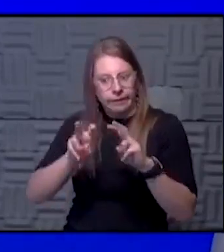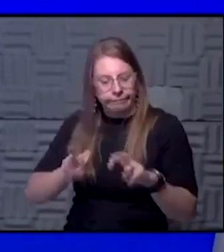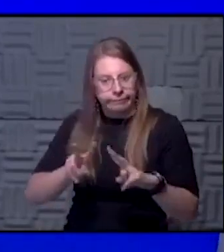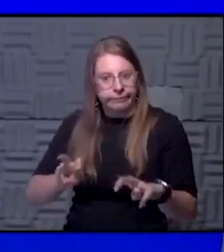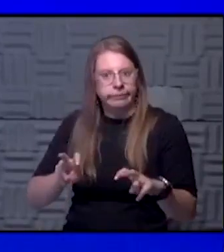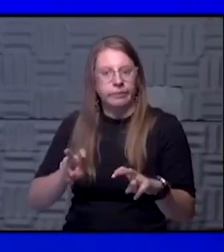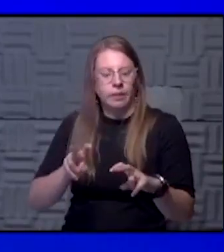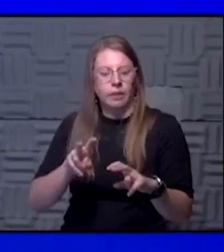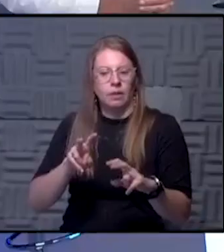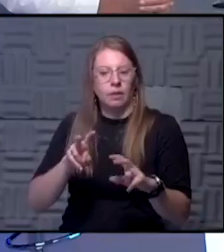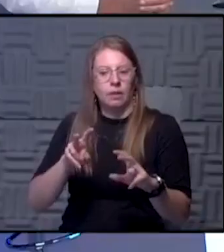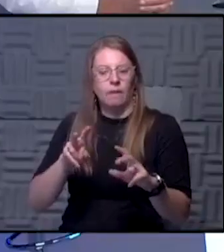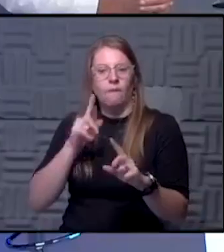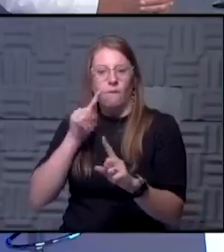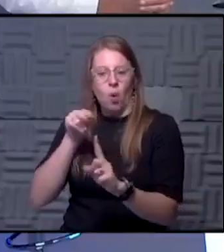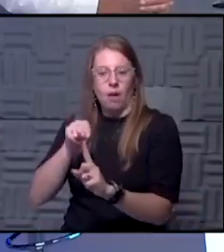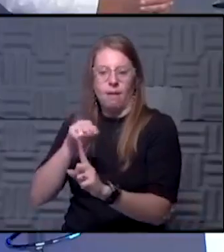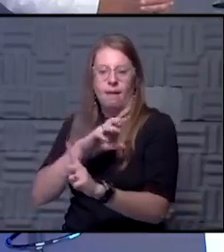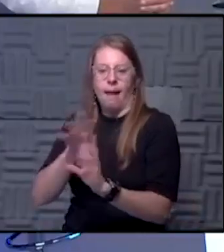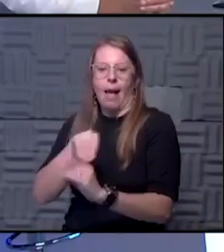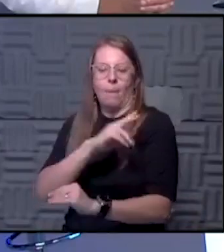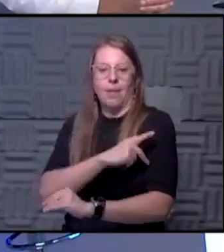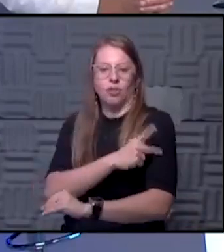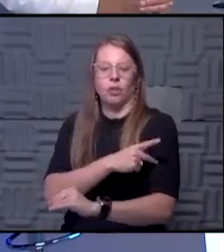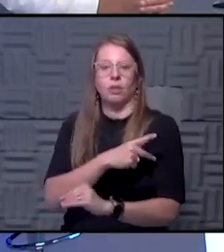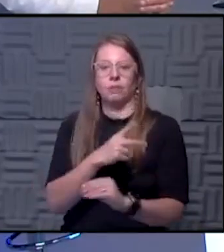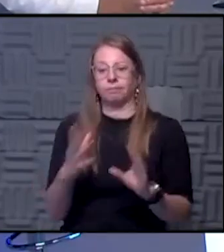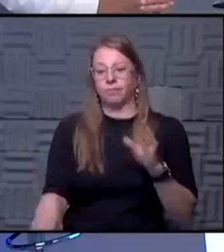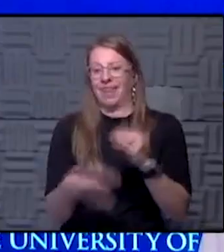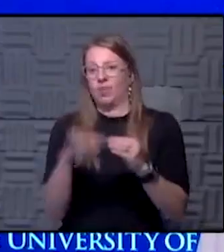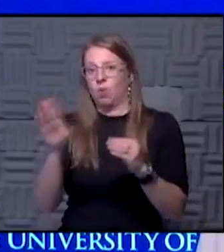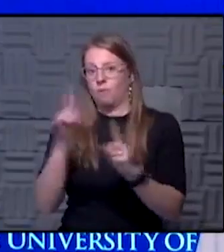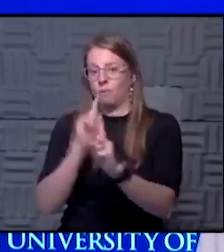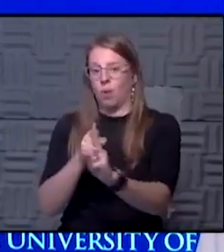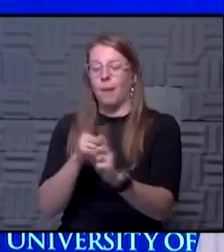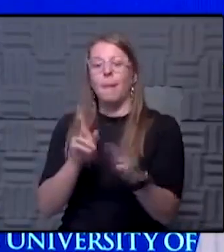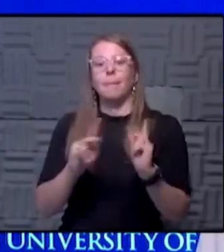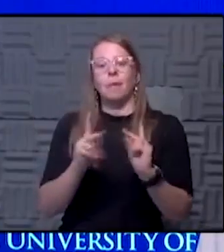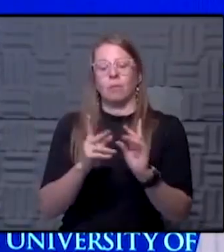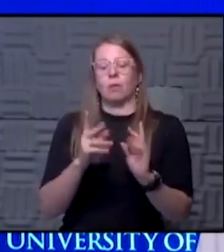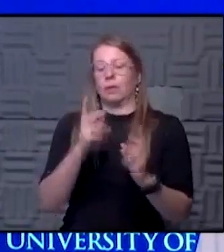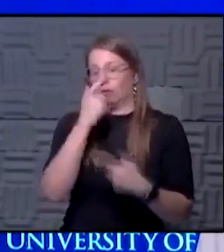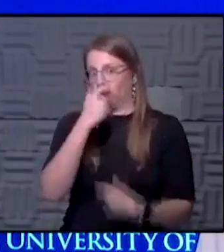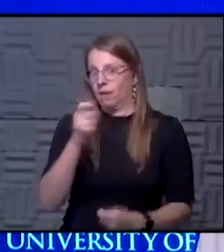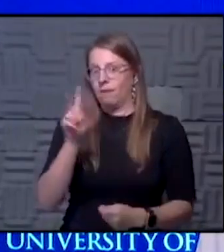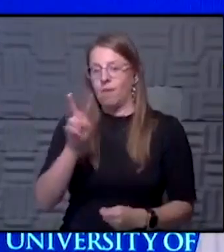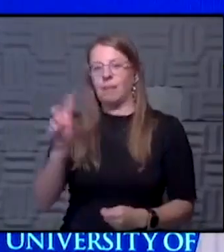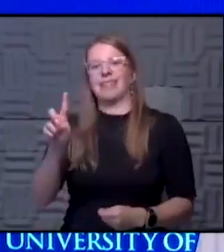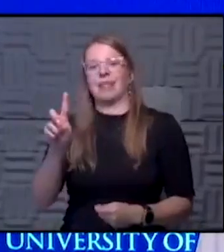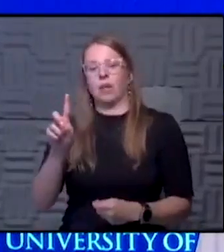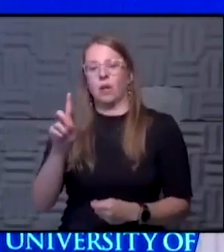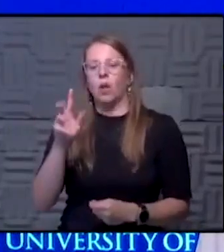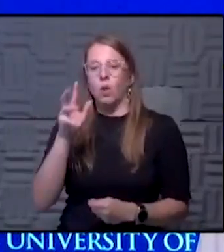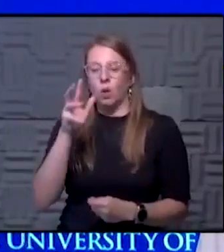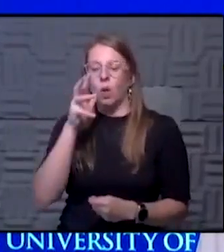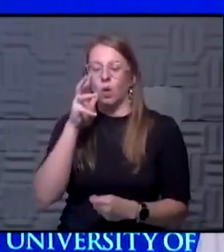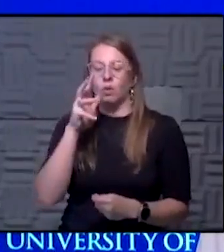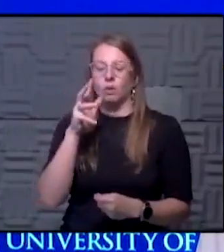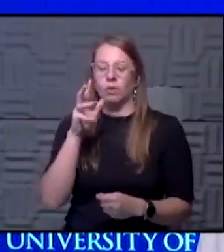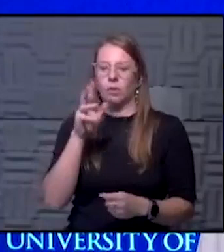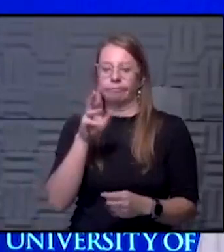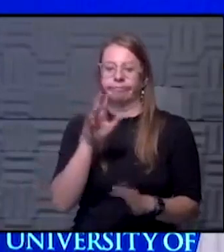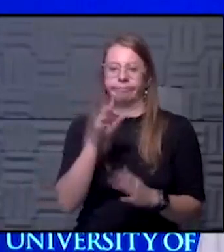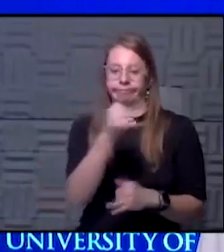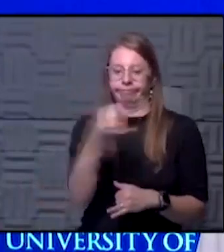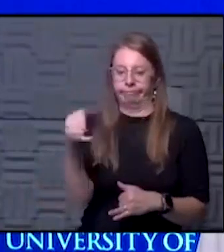done on the outpatient side. Correct. To your point, a lot of people interested in the vitamin D question, so we're just going to say we're going to Yeah,